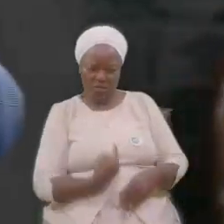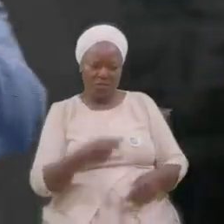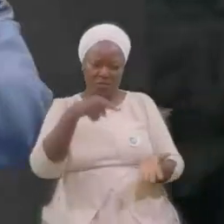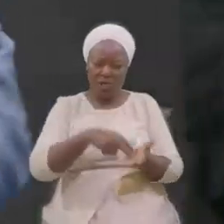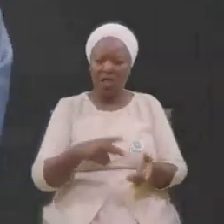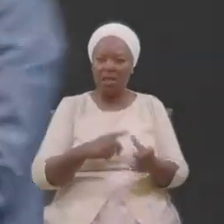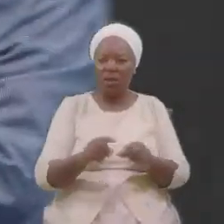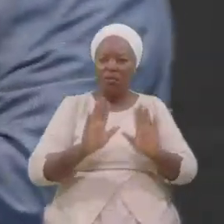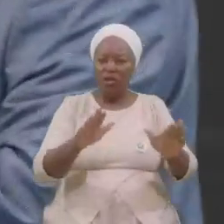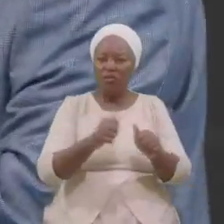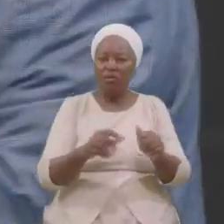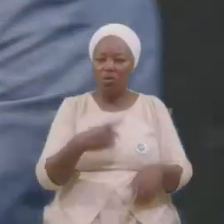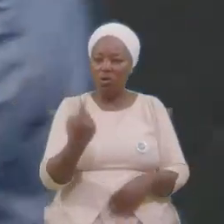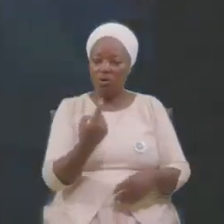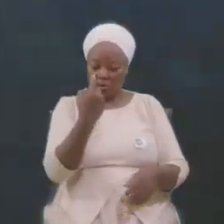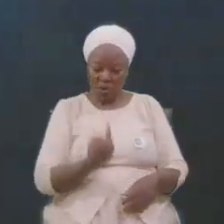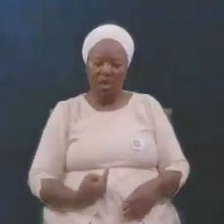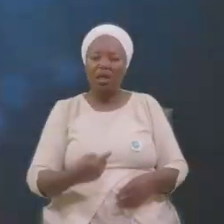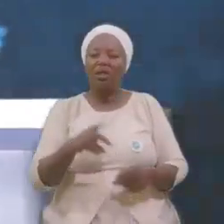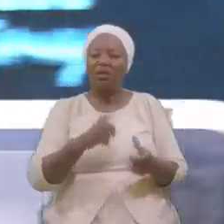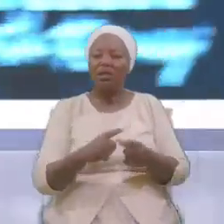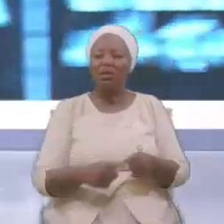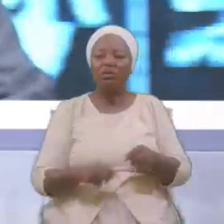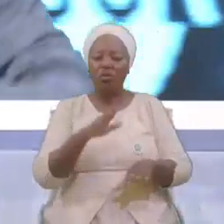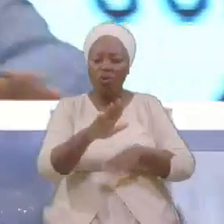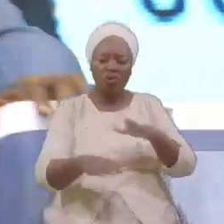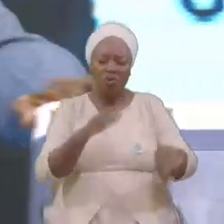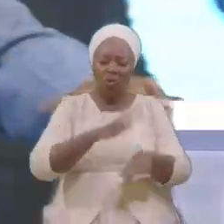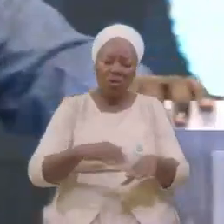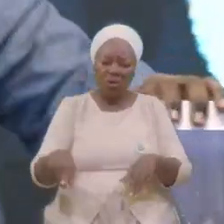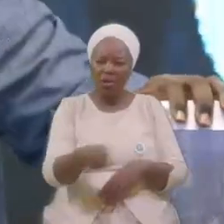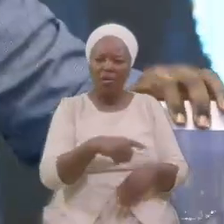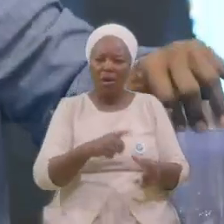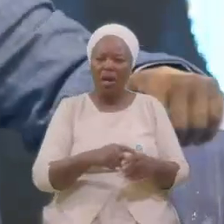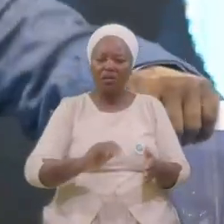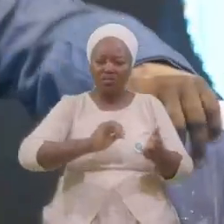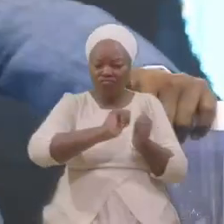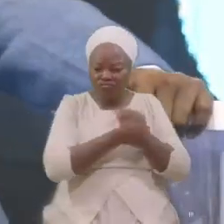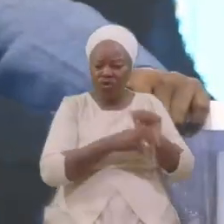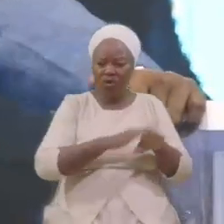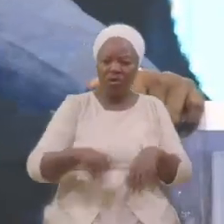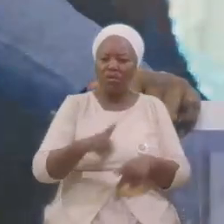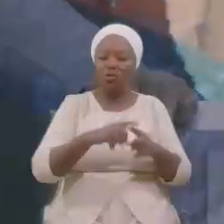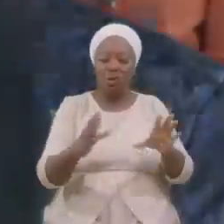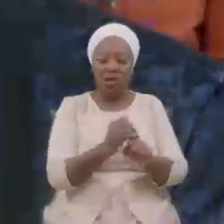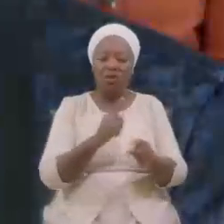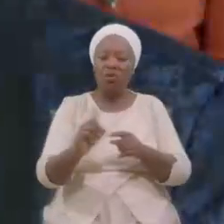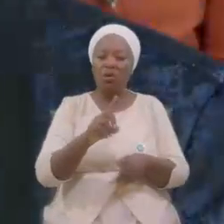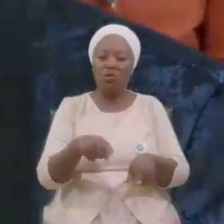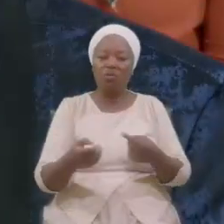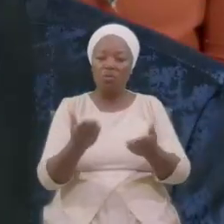hurt them, climb on them, march on them to get to where you want to go, there's